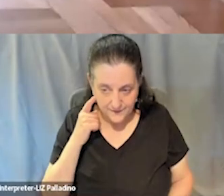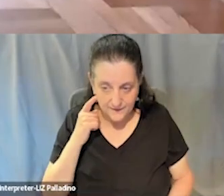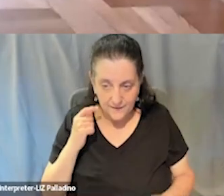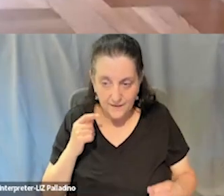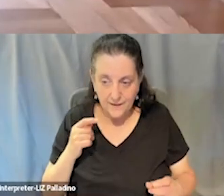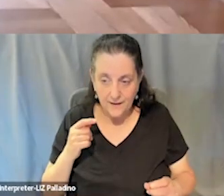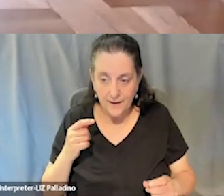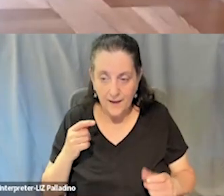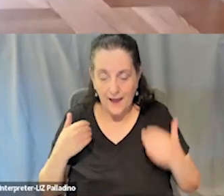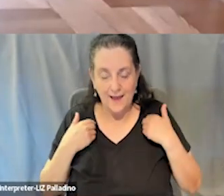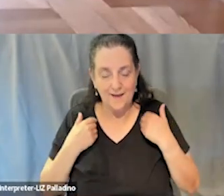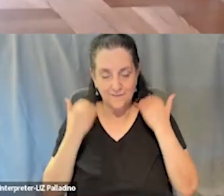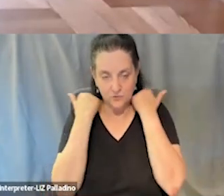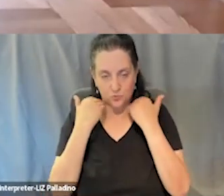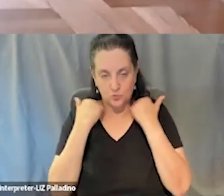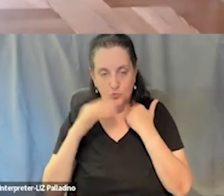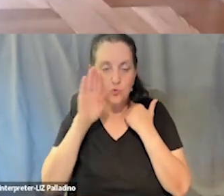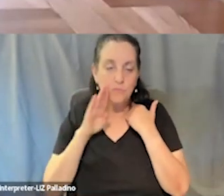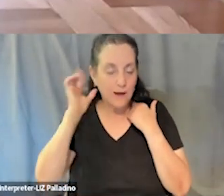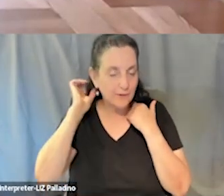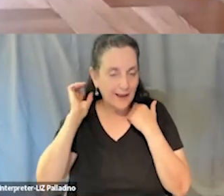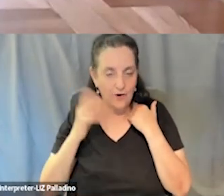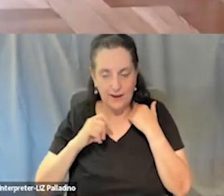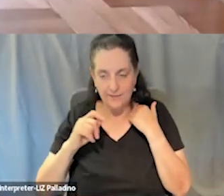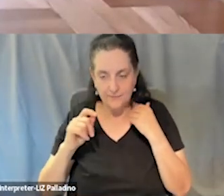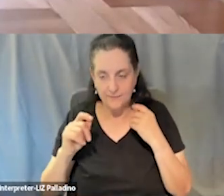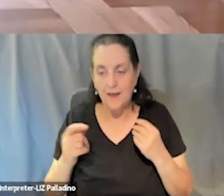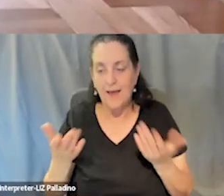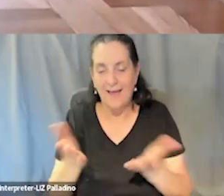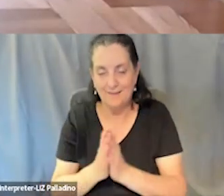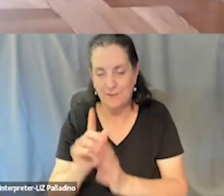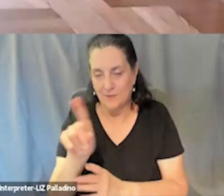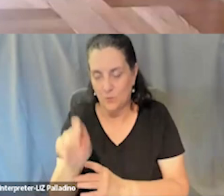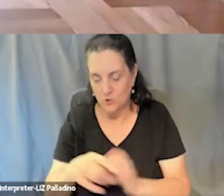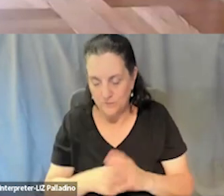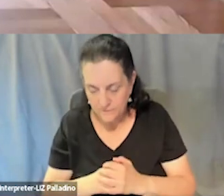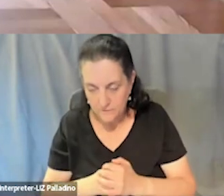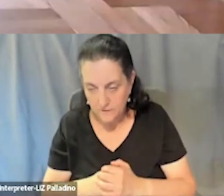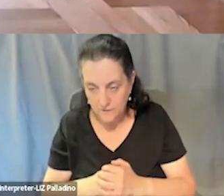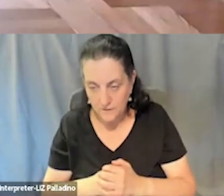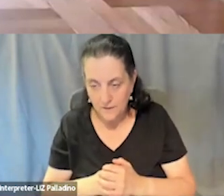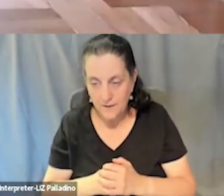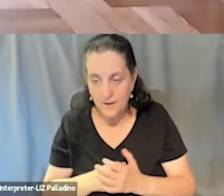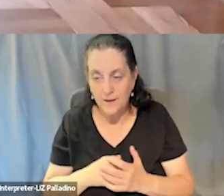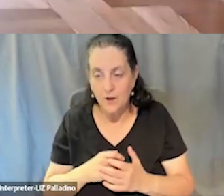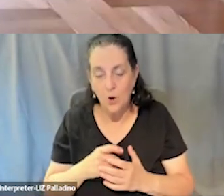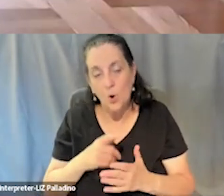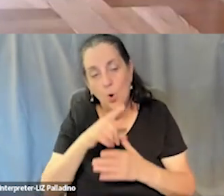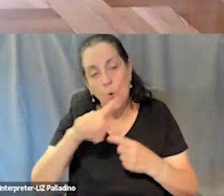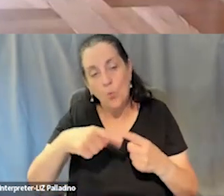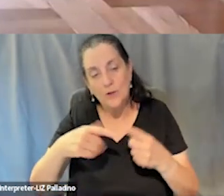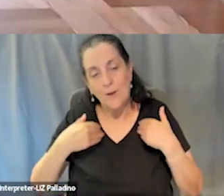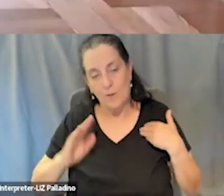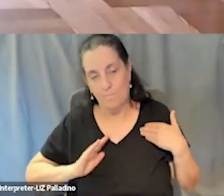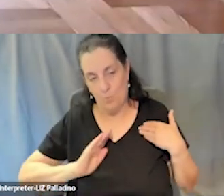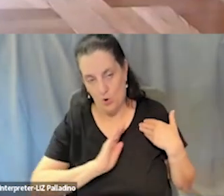I have short brown hair, tank top. So my question is, I'll just read it because it's short. When you have a board that